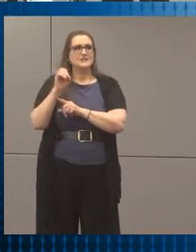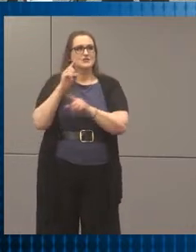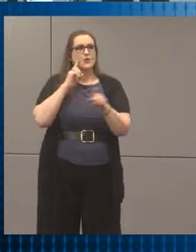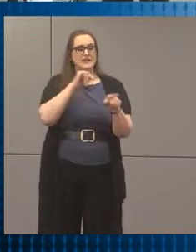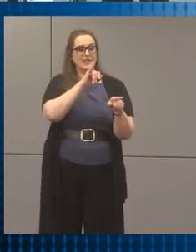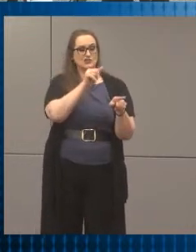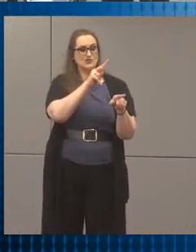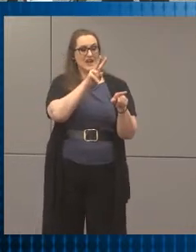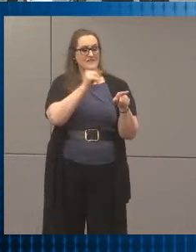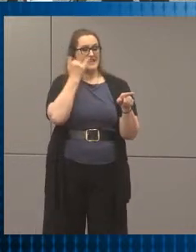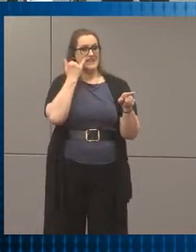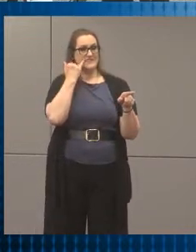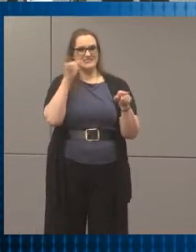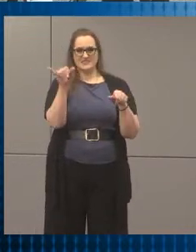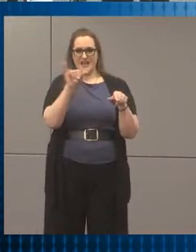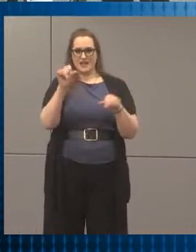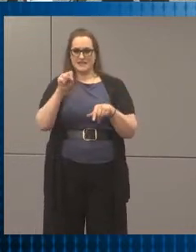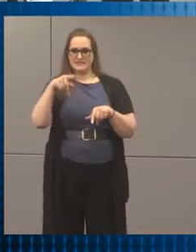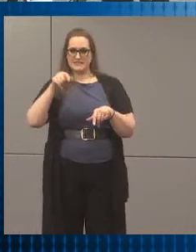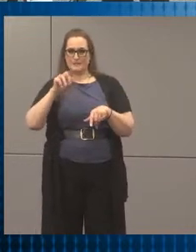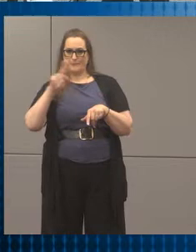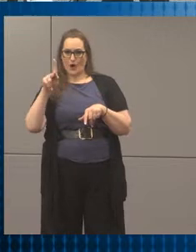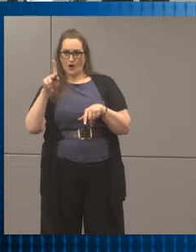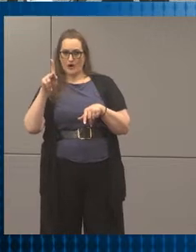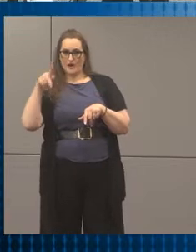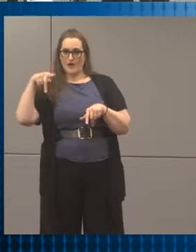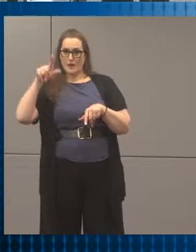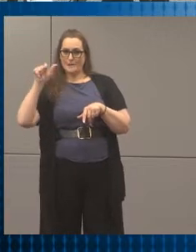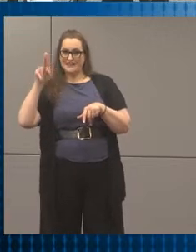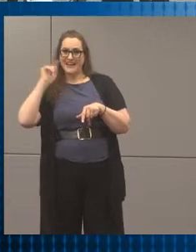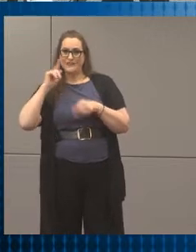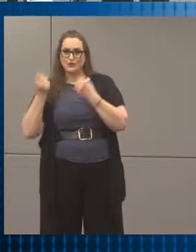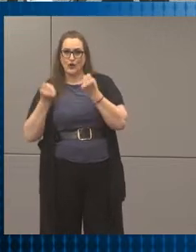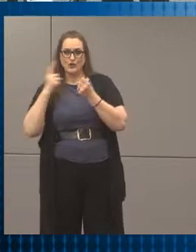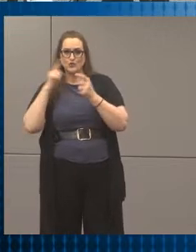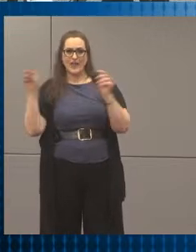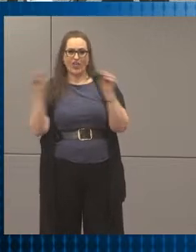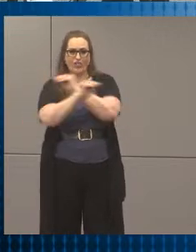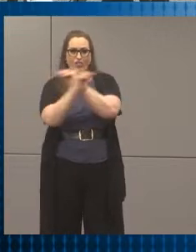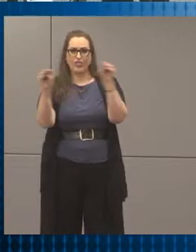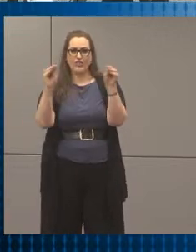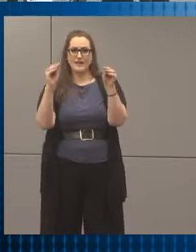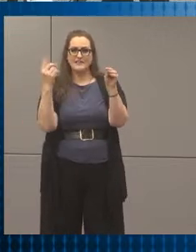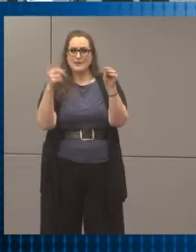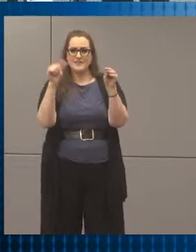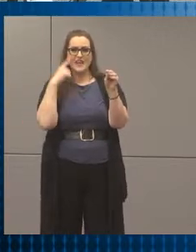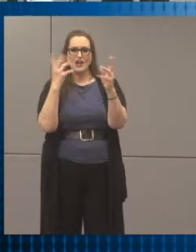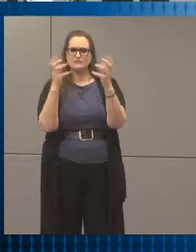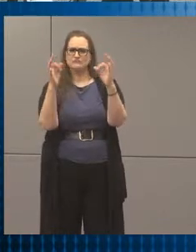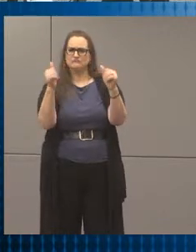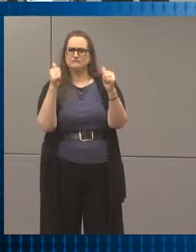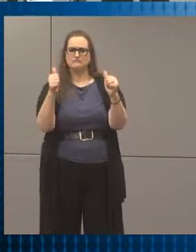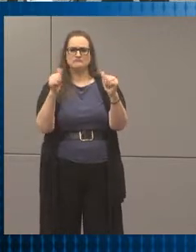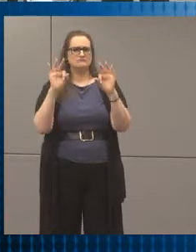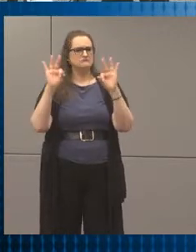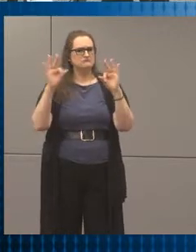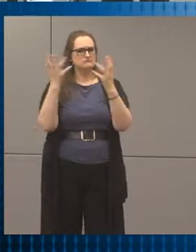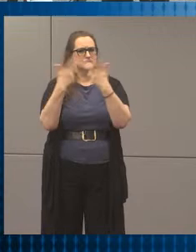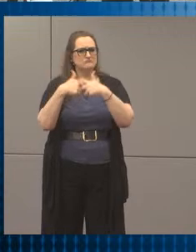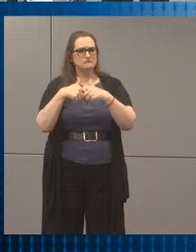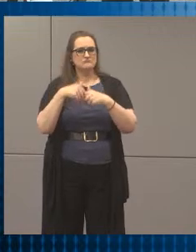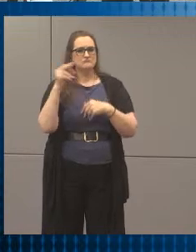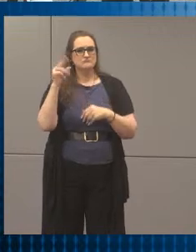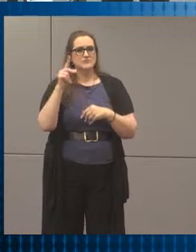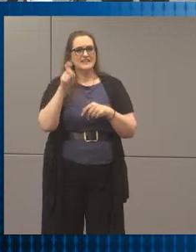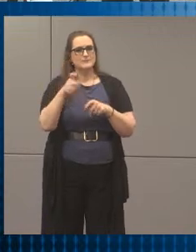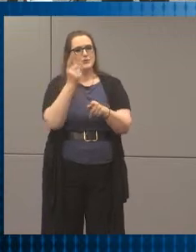Java as a spark plug in a car. We can't just necessarily switch it out with something else and everything's going to be great. We have to make sure it's